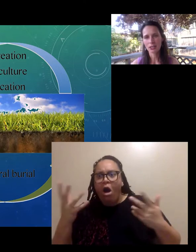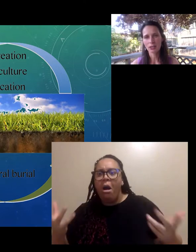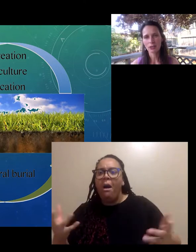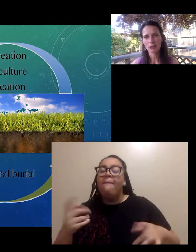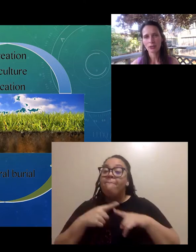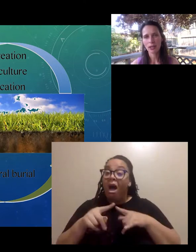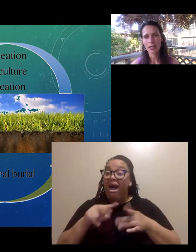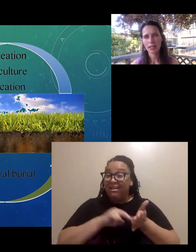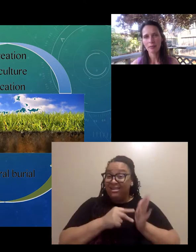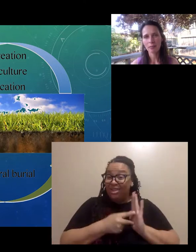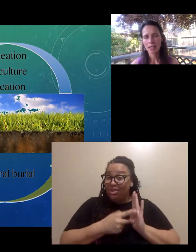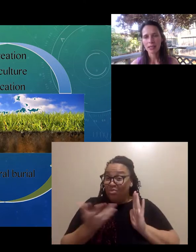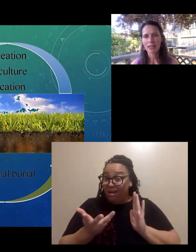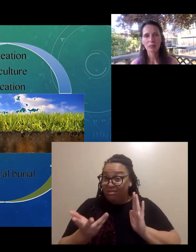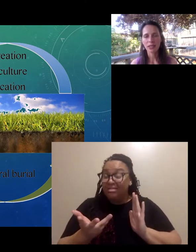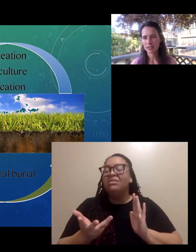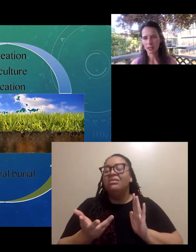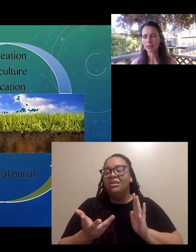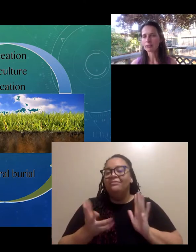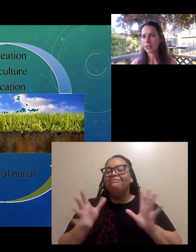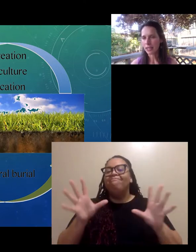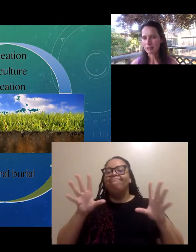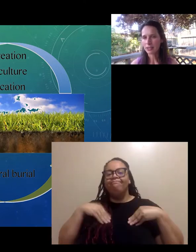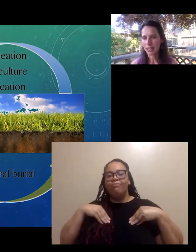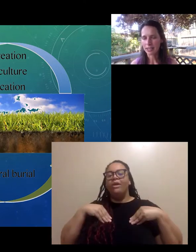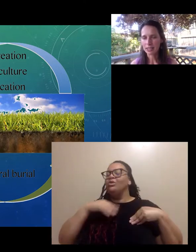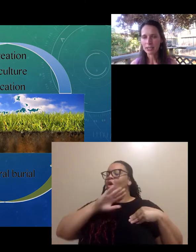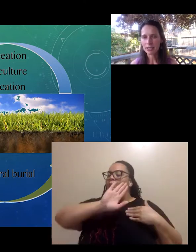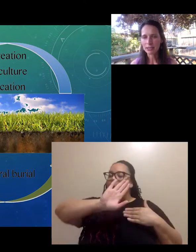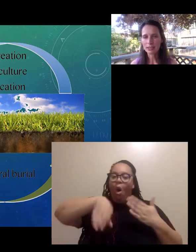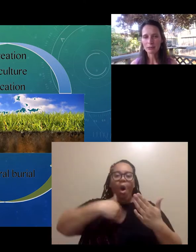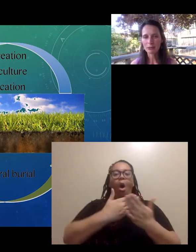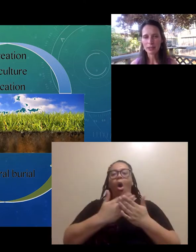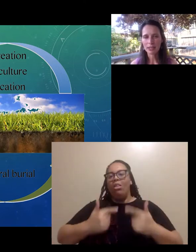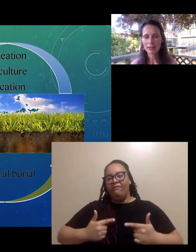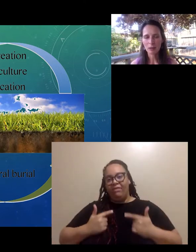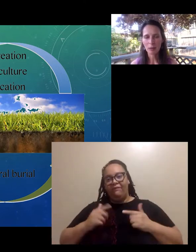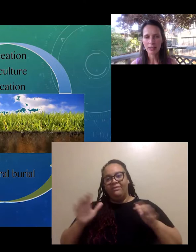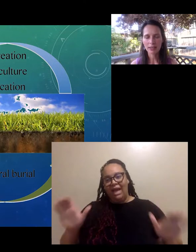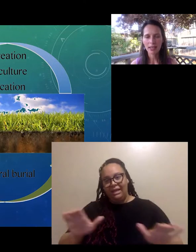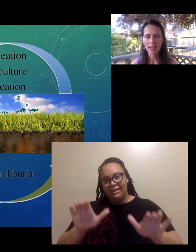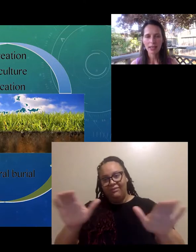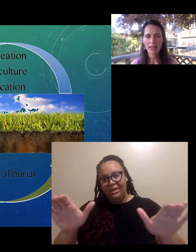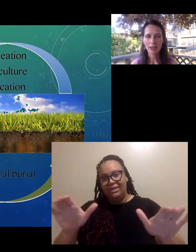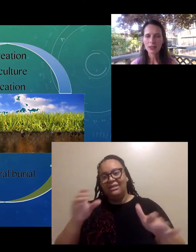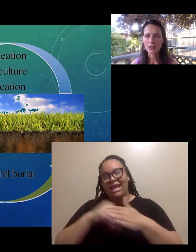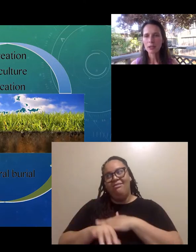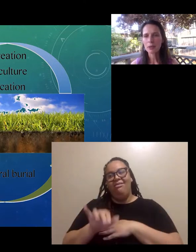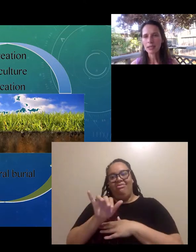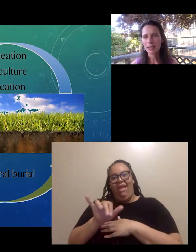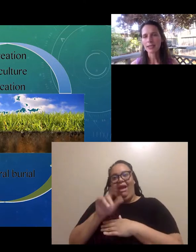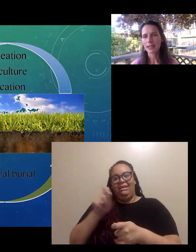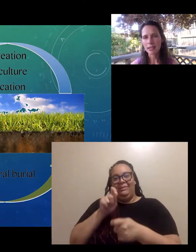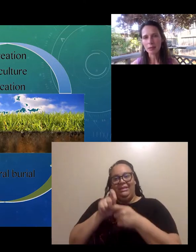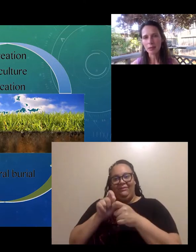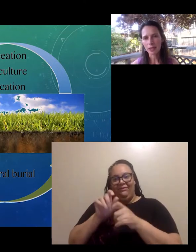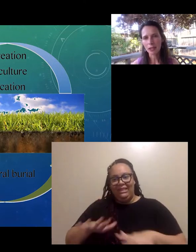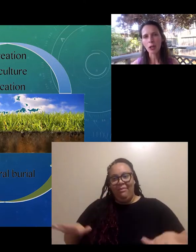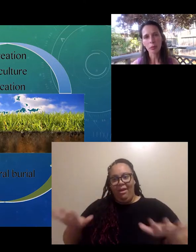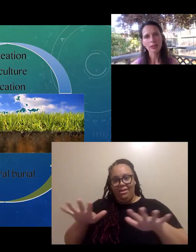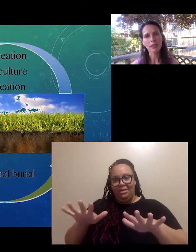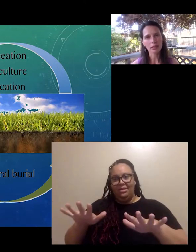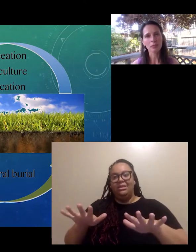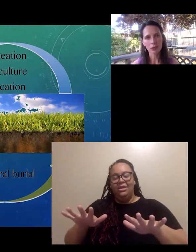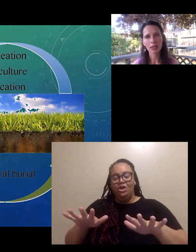intention to, um, embrace all of life's activities within the space, and also to be accessible